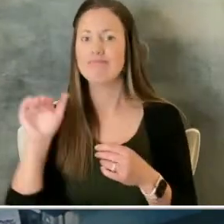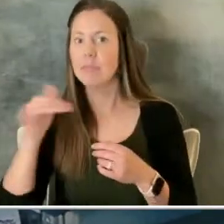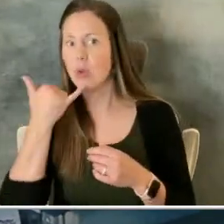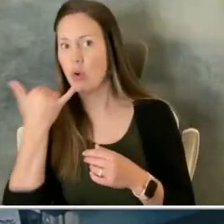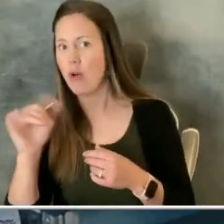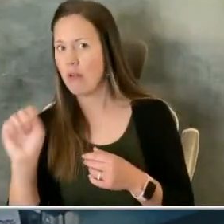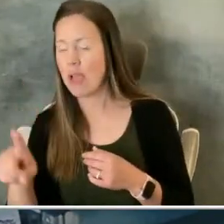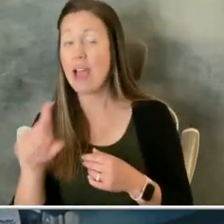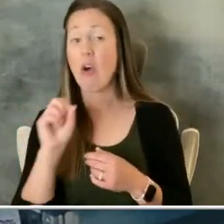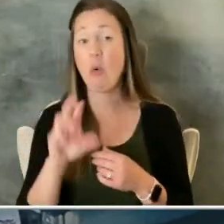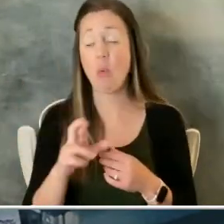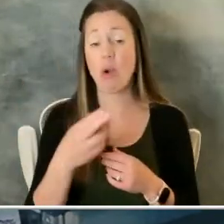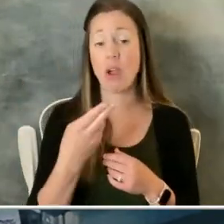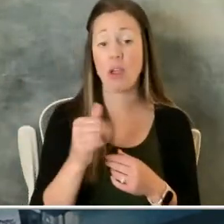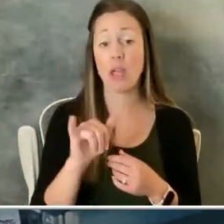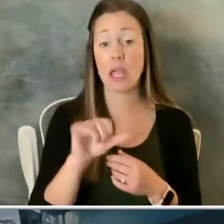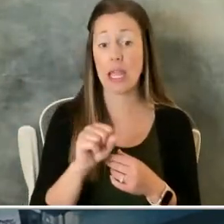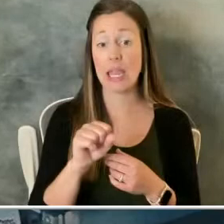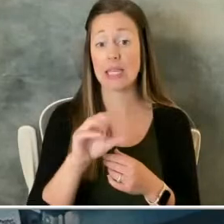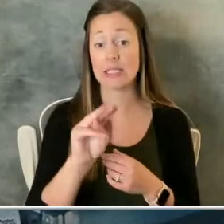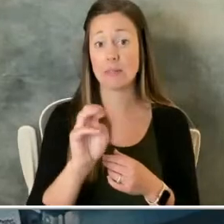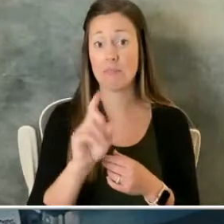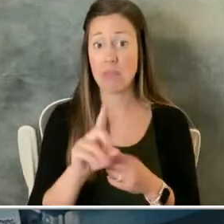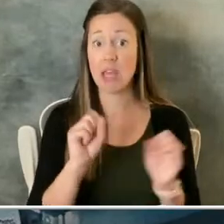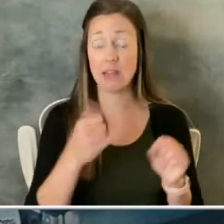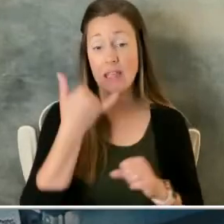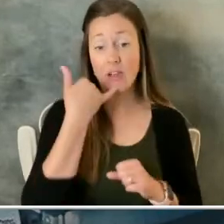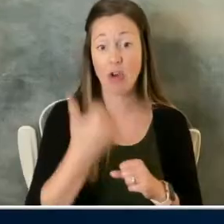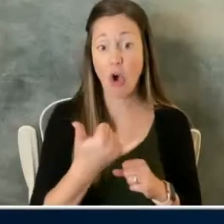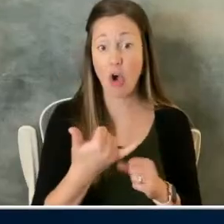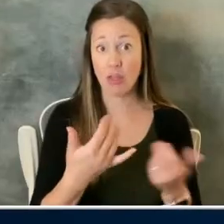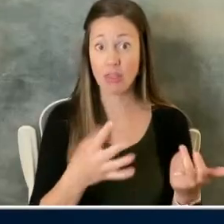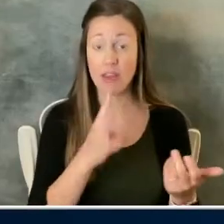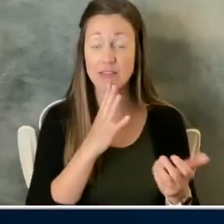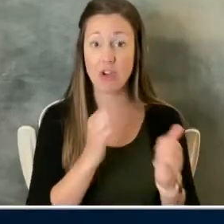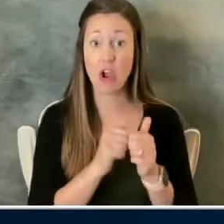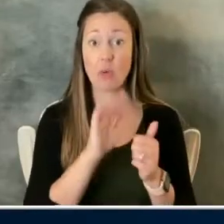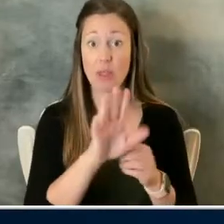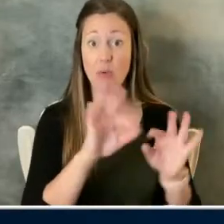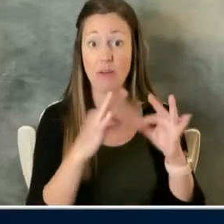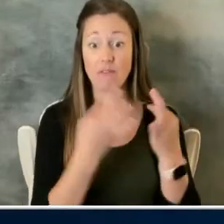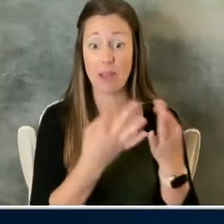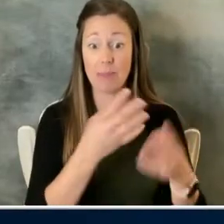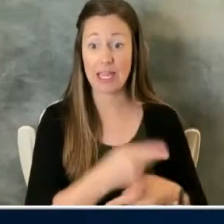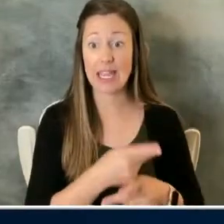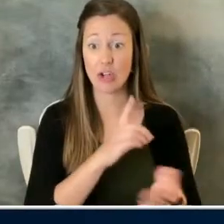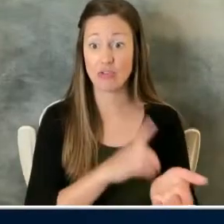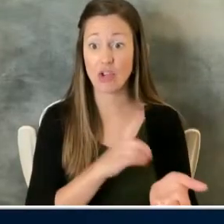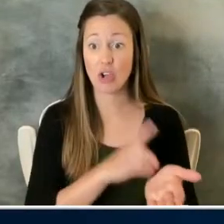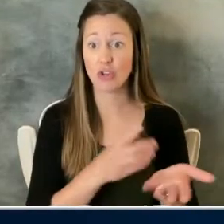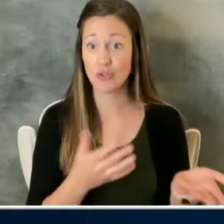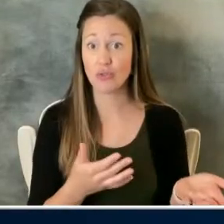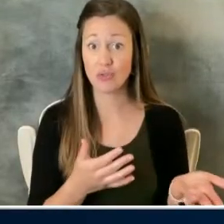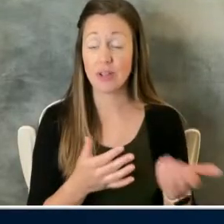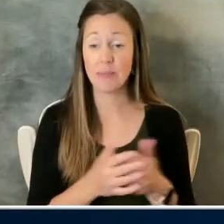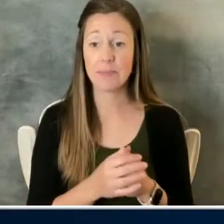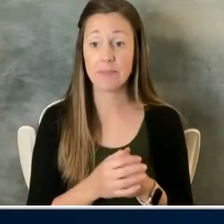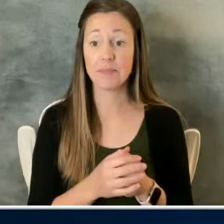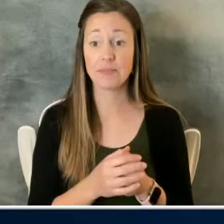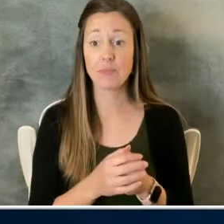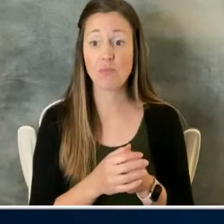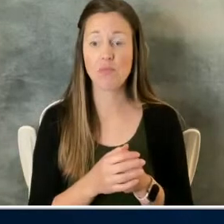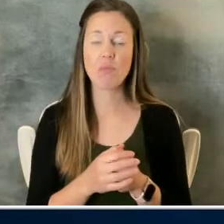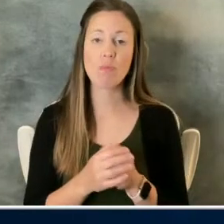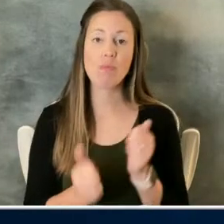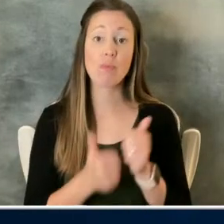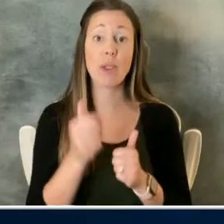Med and talk to your, I'm assuming that someone has a primary care physician around Hayes, and most of those folks are connected with Hayes Med, and I think